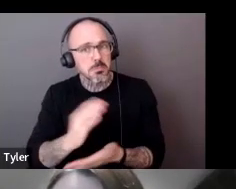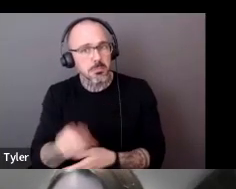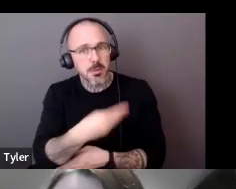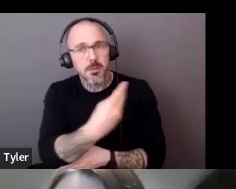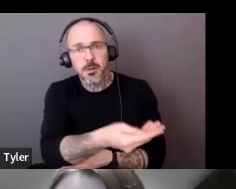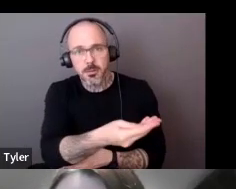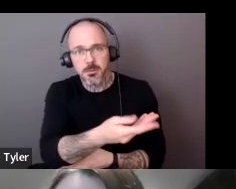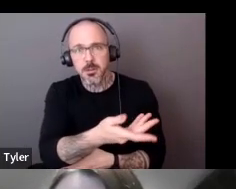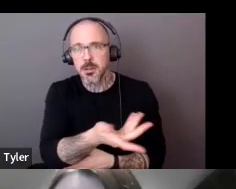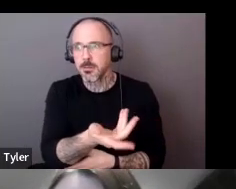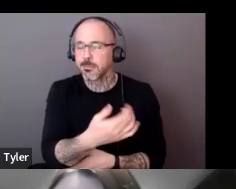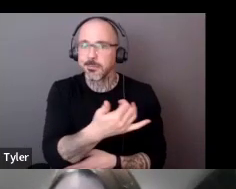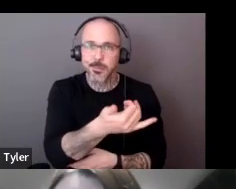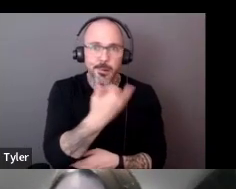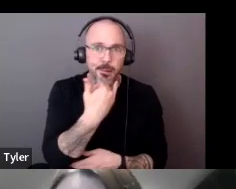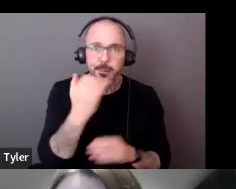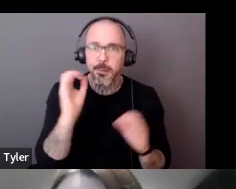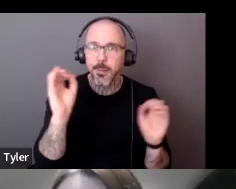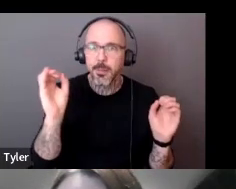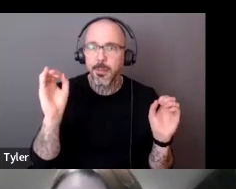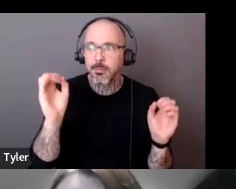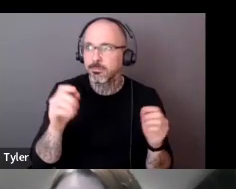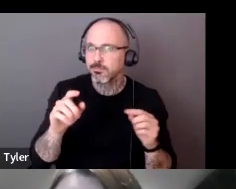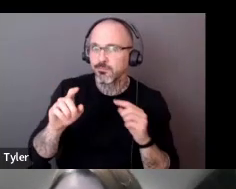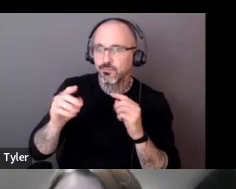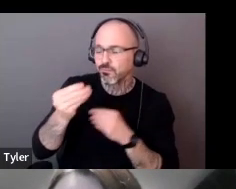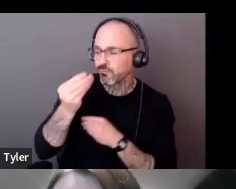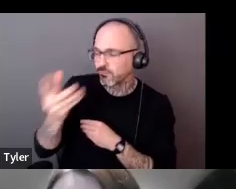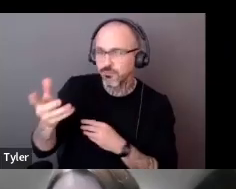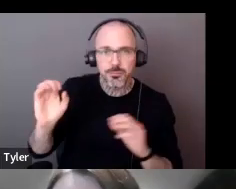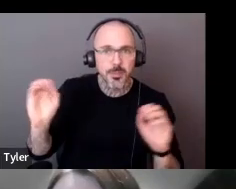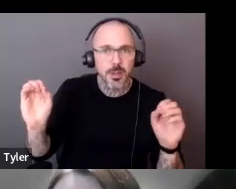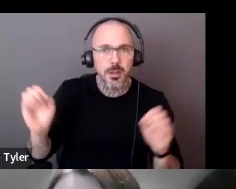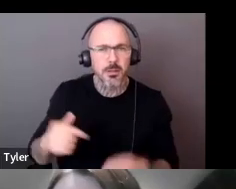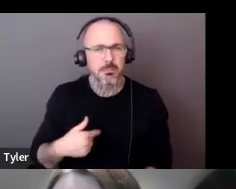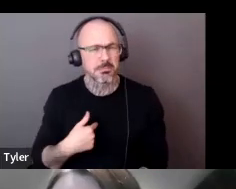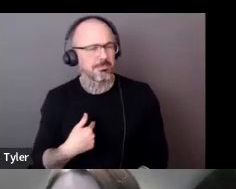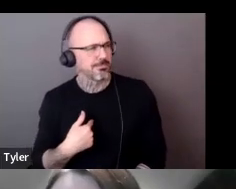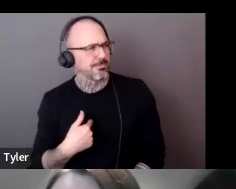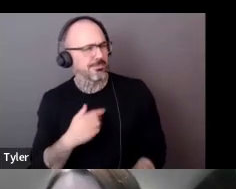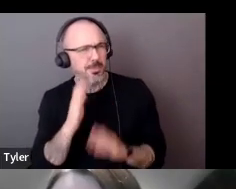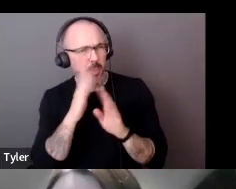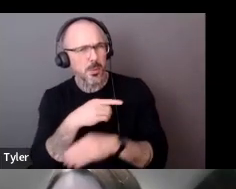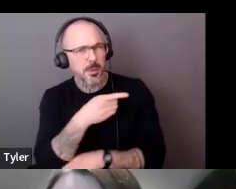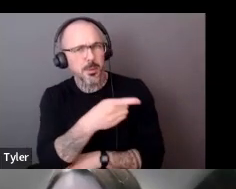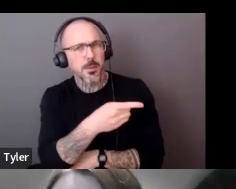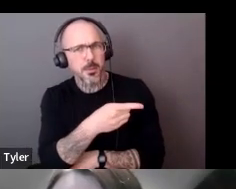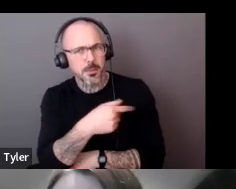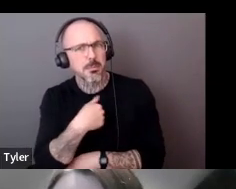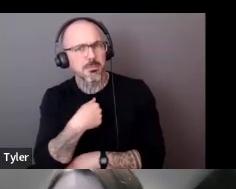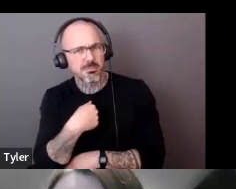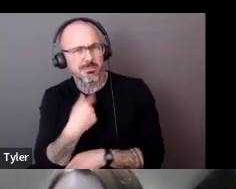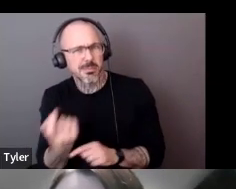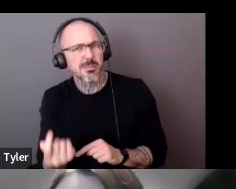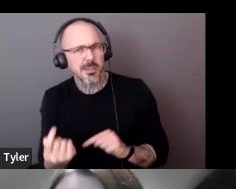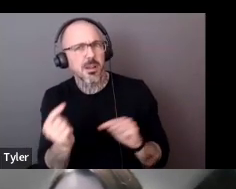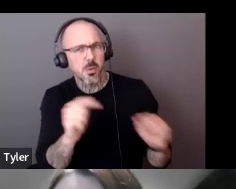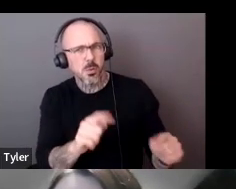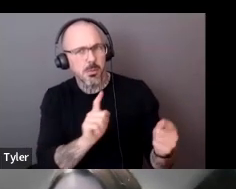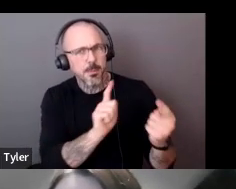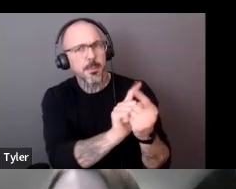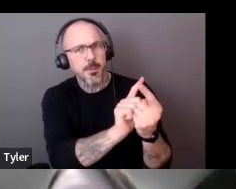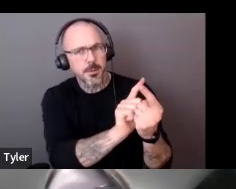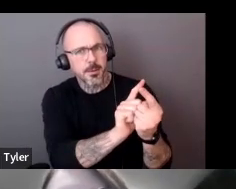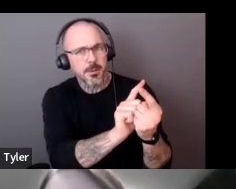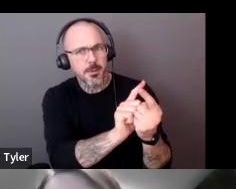I ended up going and meeting with the person. And when they saw leg braces, they assumed I used